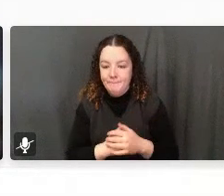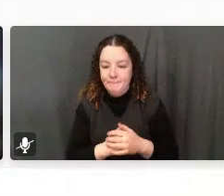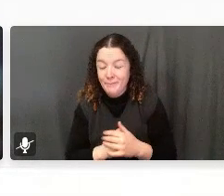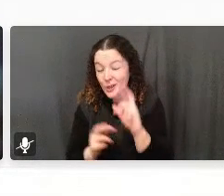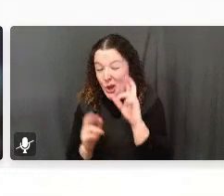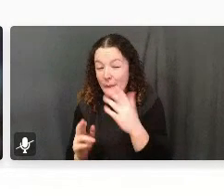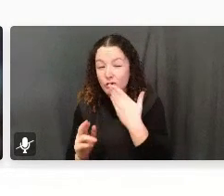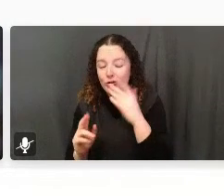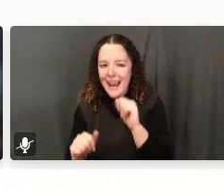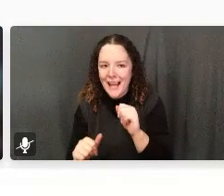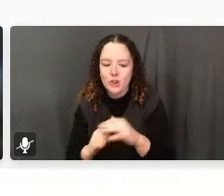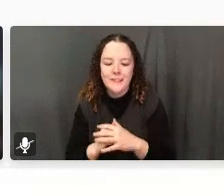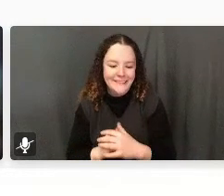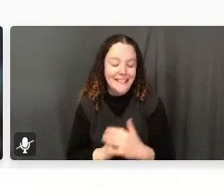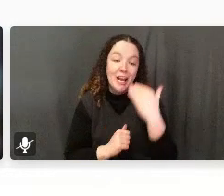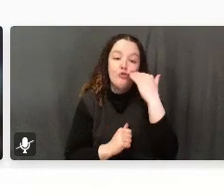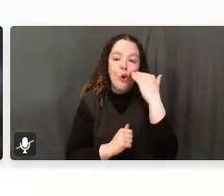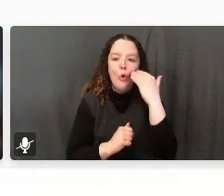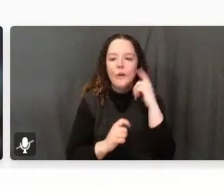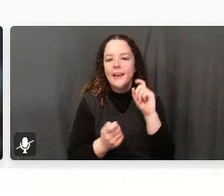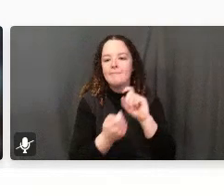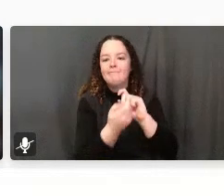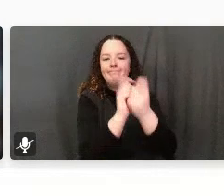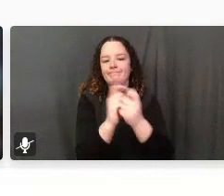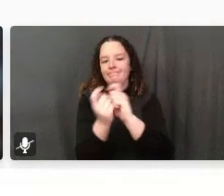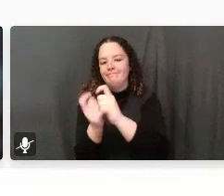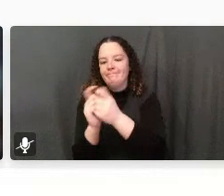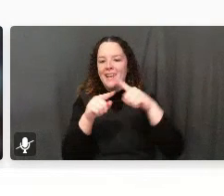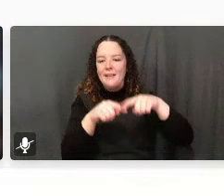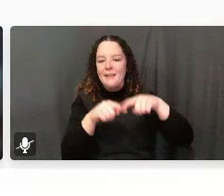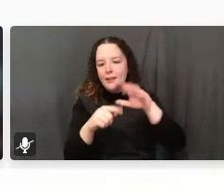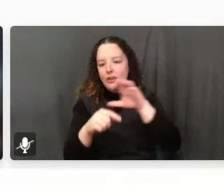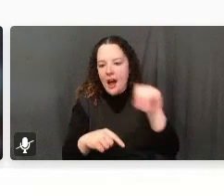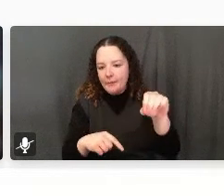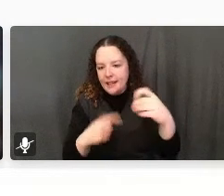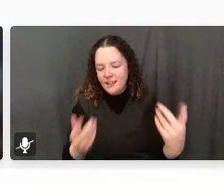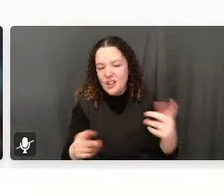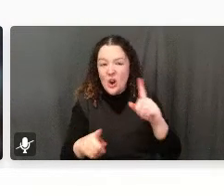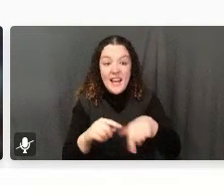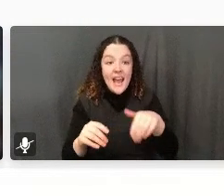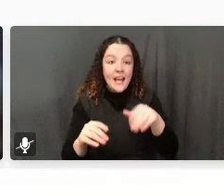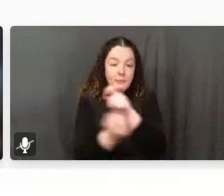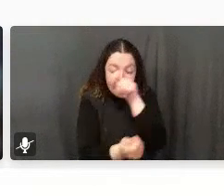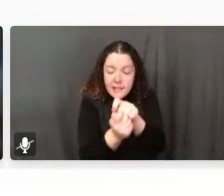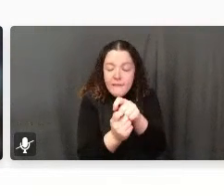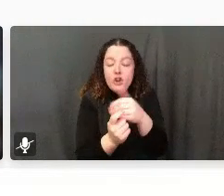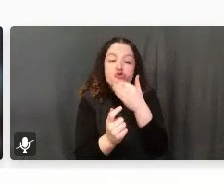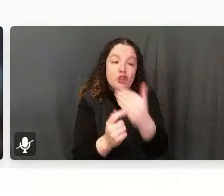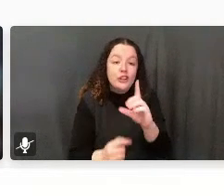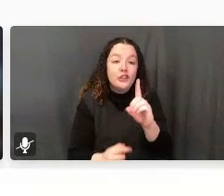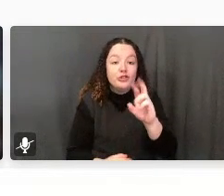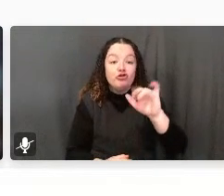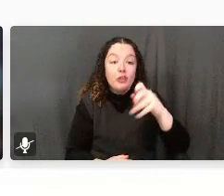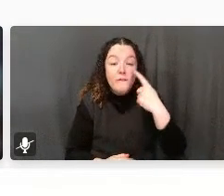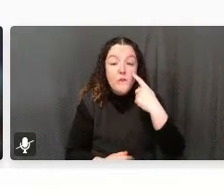that. I know it's a little bit, it can change from company to company, so I can't give a very specific of what a good drip sequence is for everybody, but hopefully that covered a little bit of